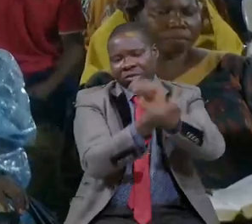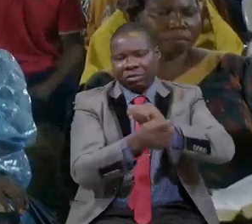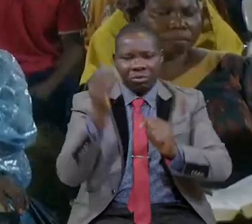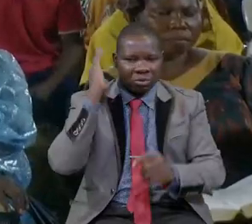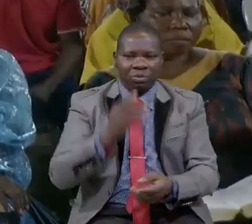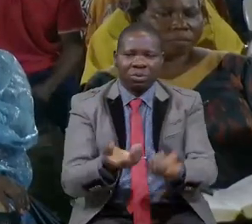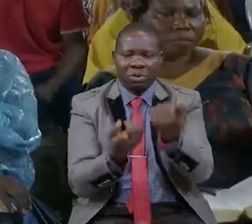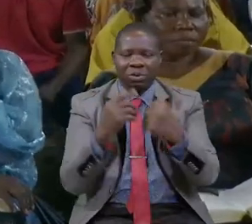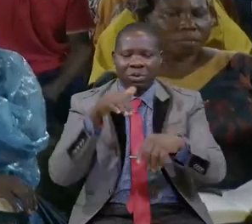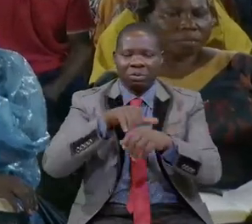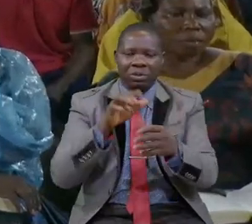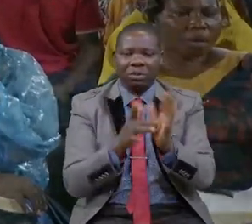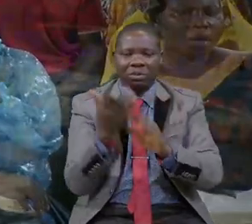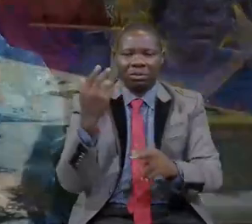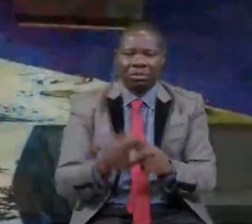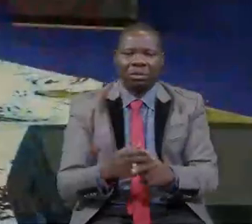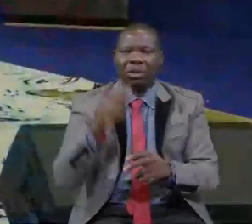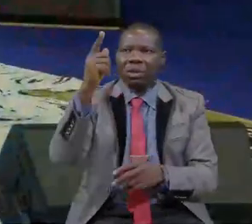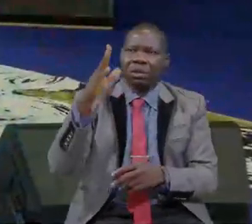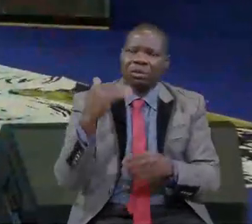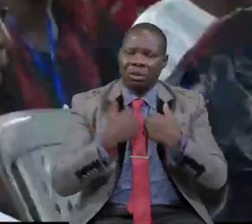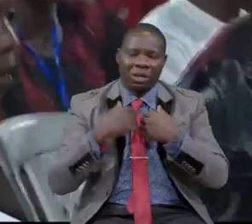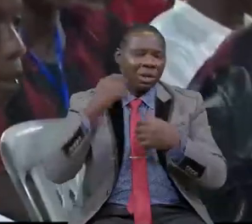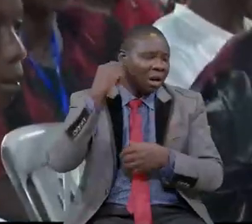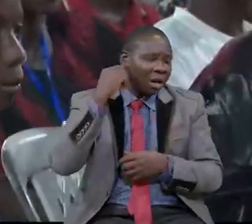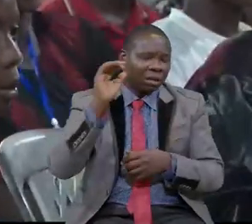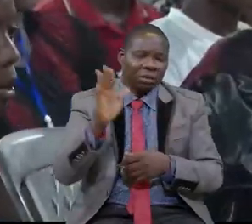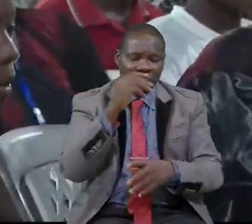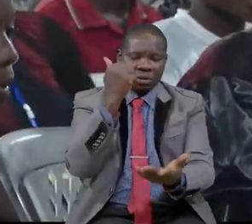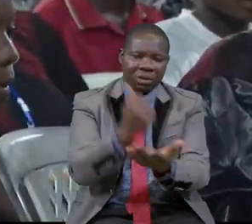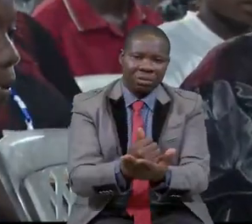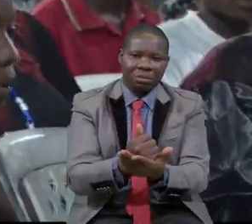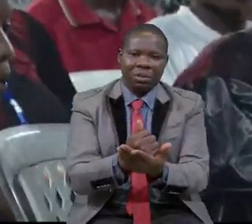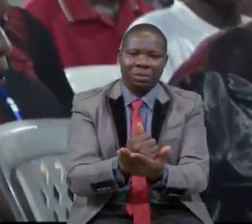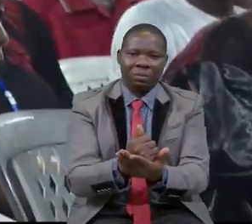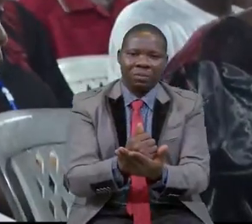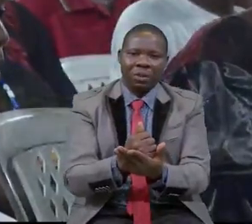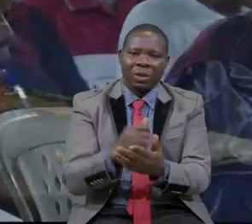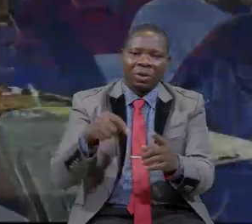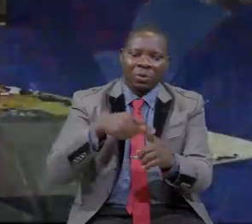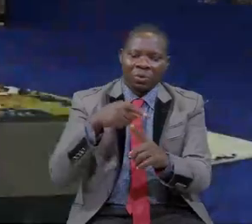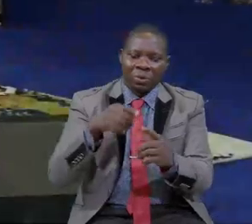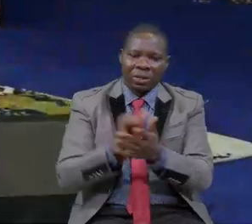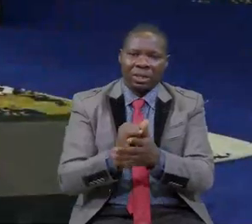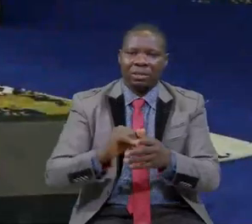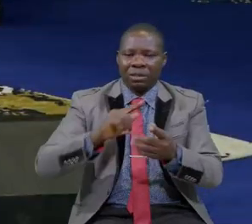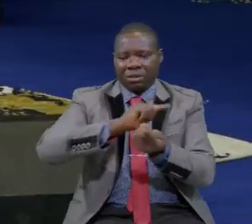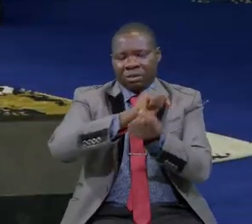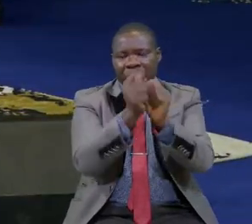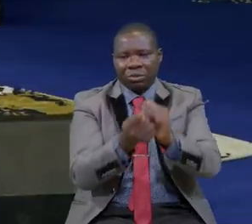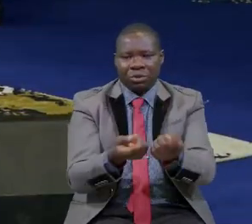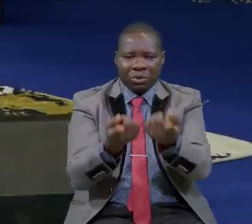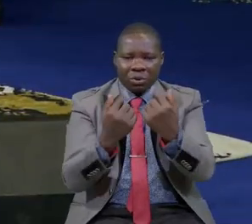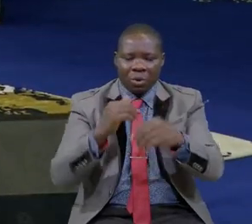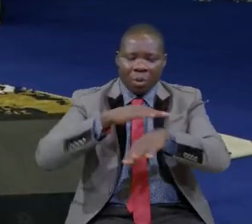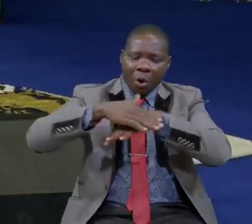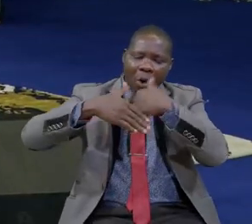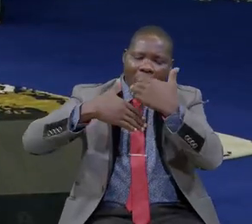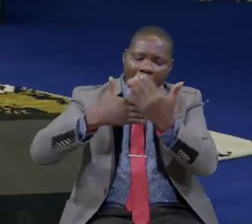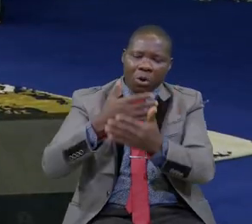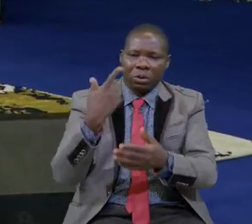God has heard your amen. Amen. And when that transformation comes, all the anger,